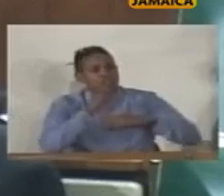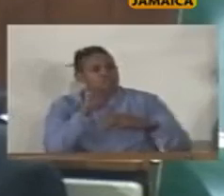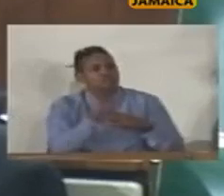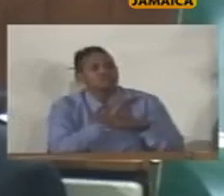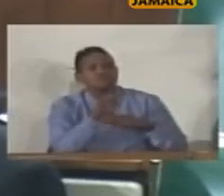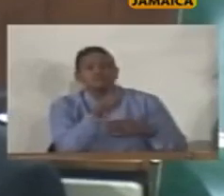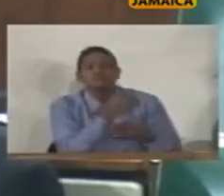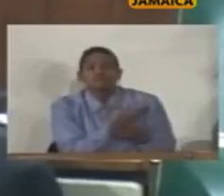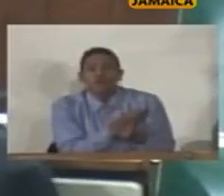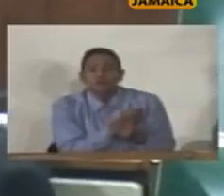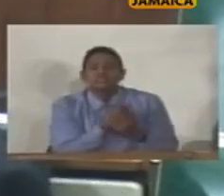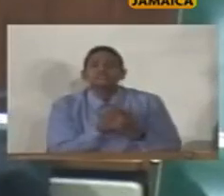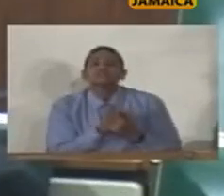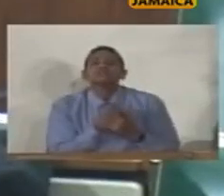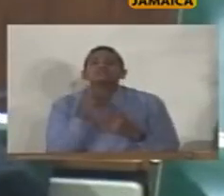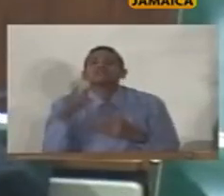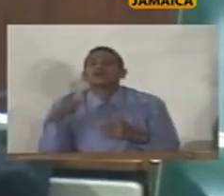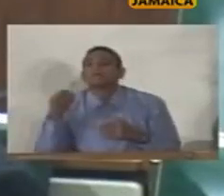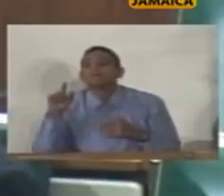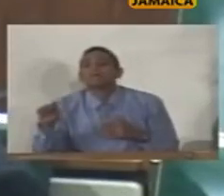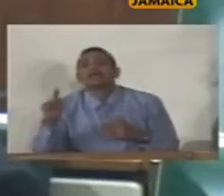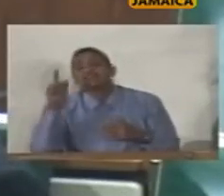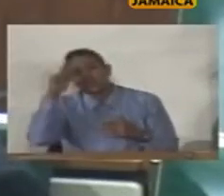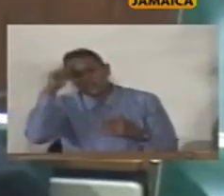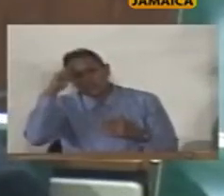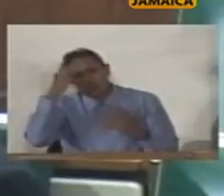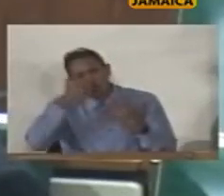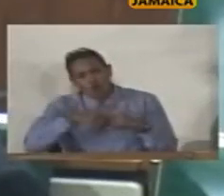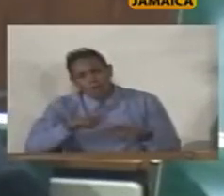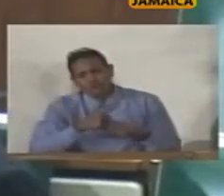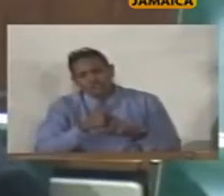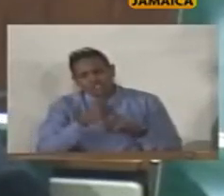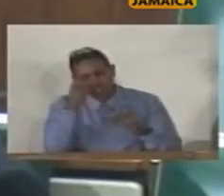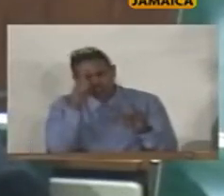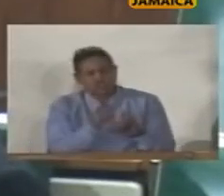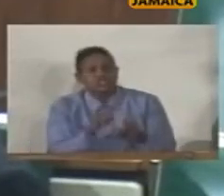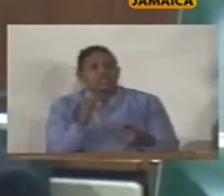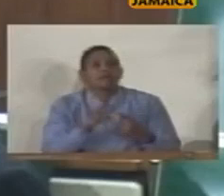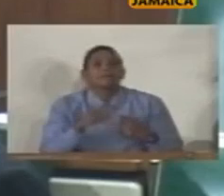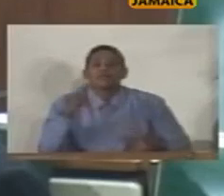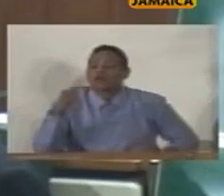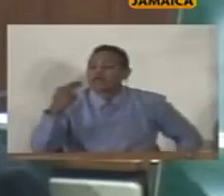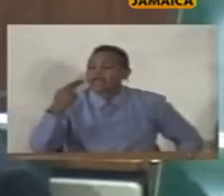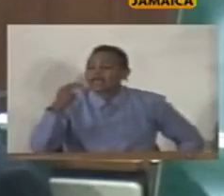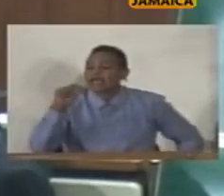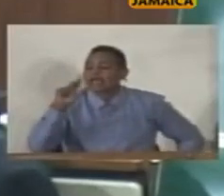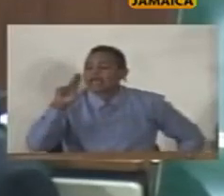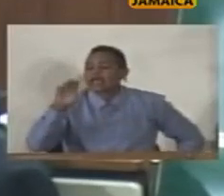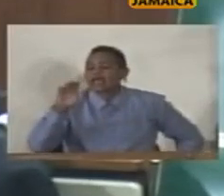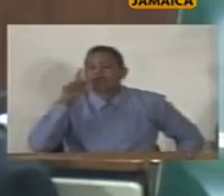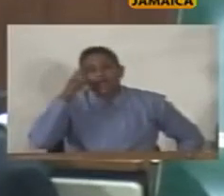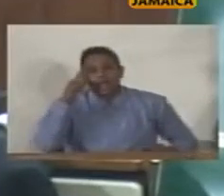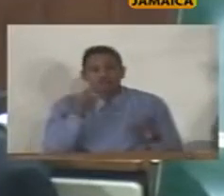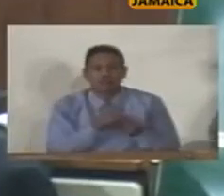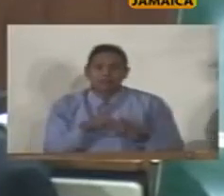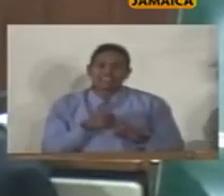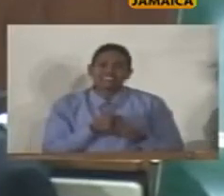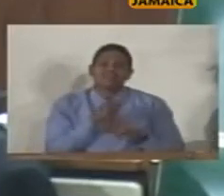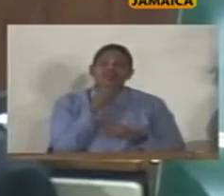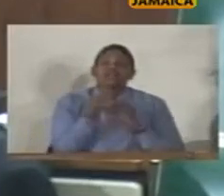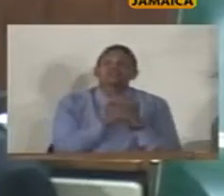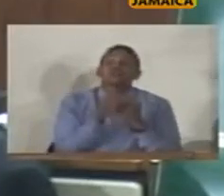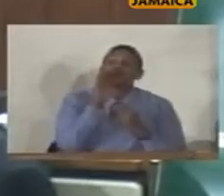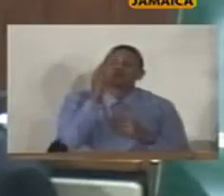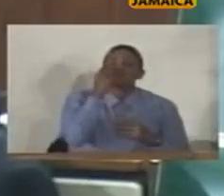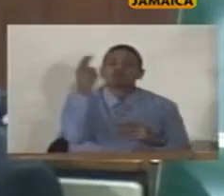Property, the Patent Cooperation Treaty, and the Hague Agreement. It will also reflect